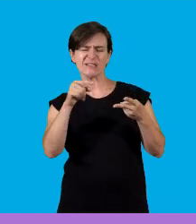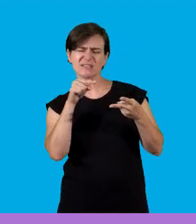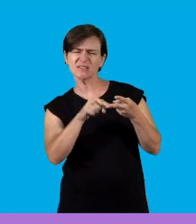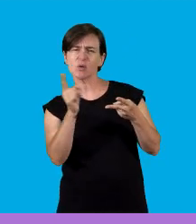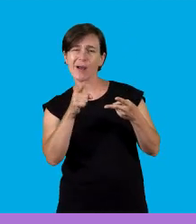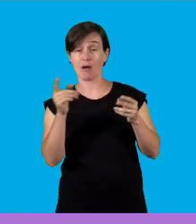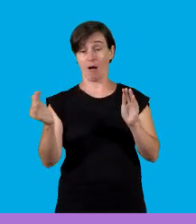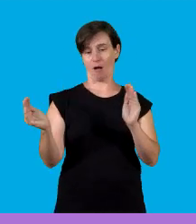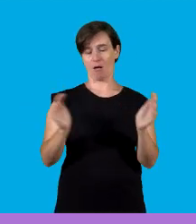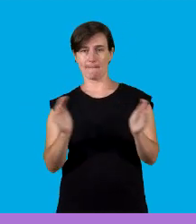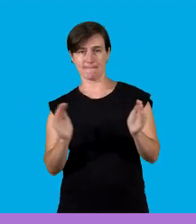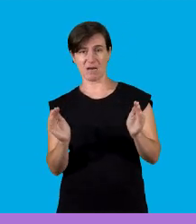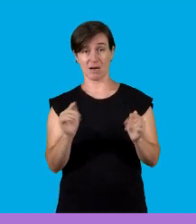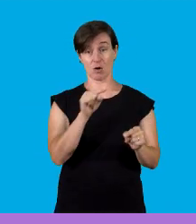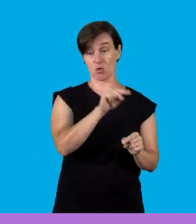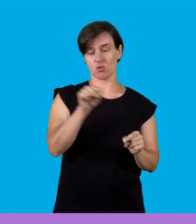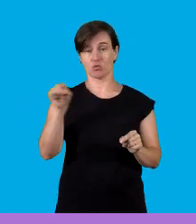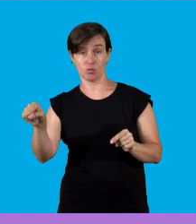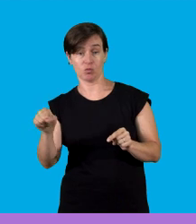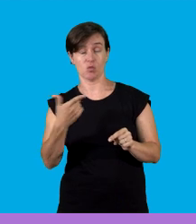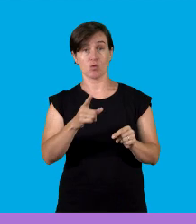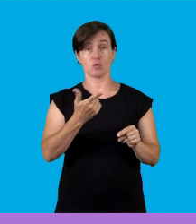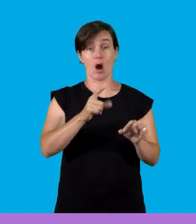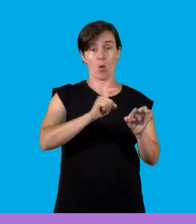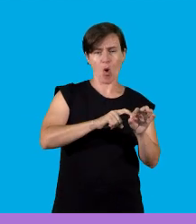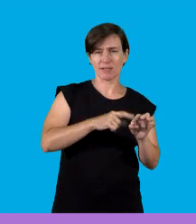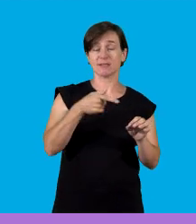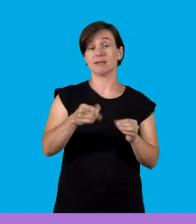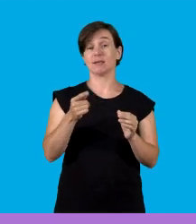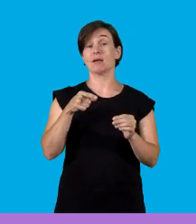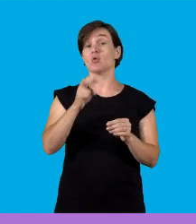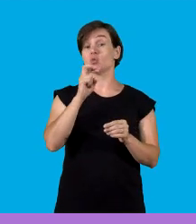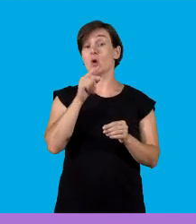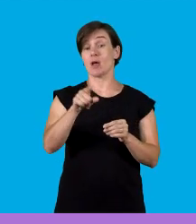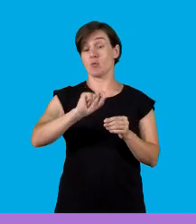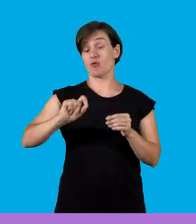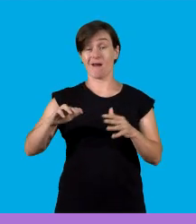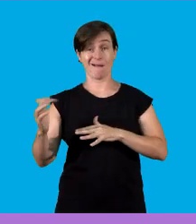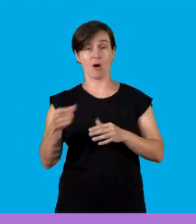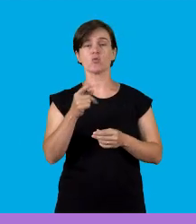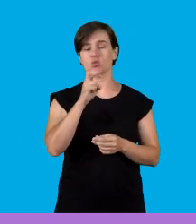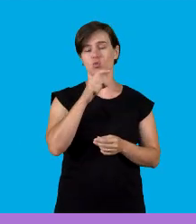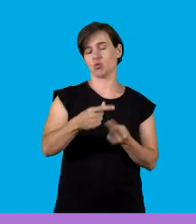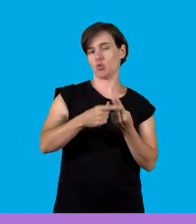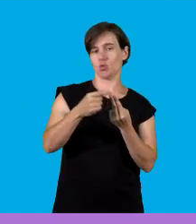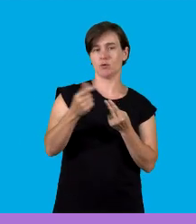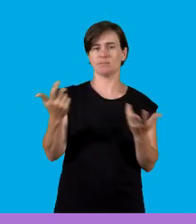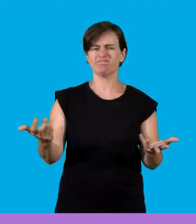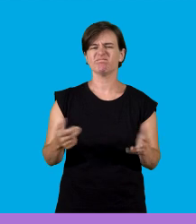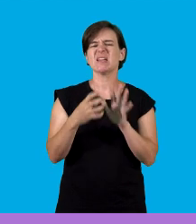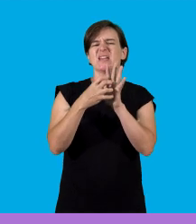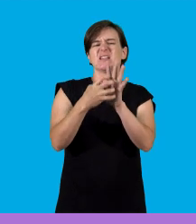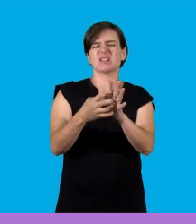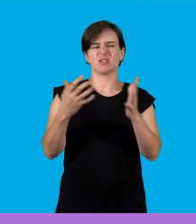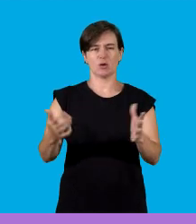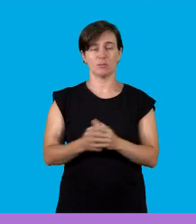compares two quantities, right? Expressed in different types of units. Okay, so there's the definition of a rate. For